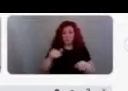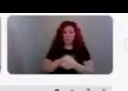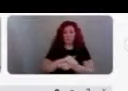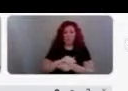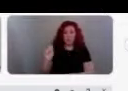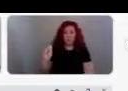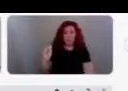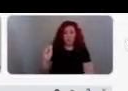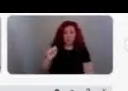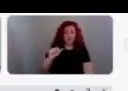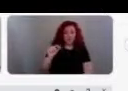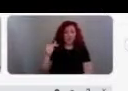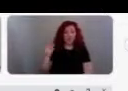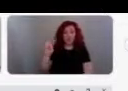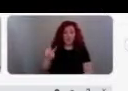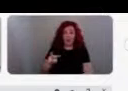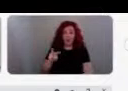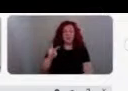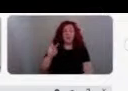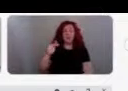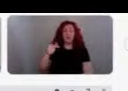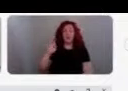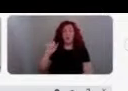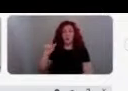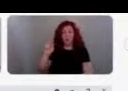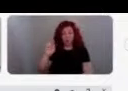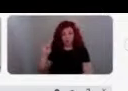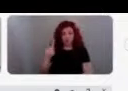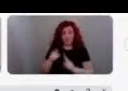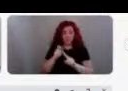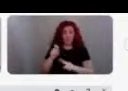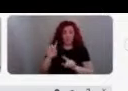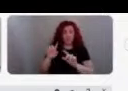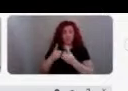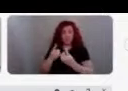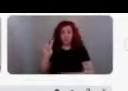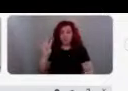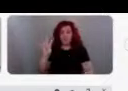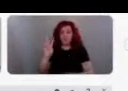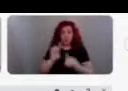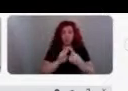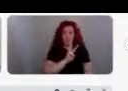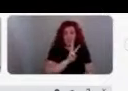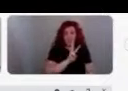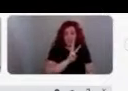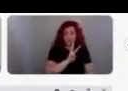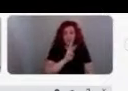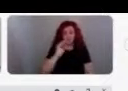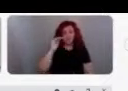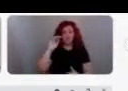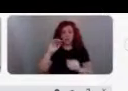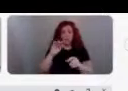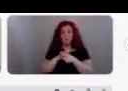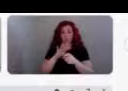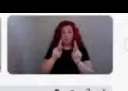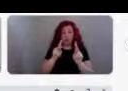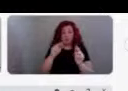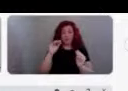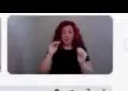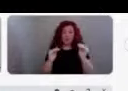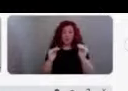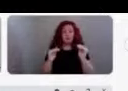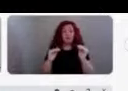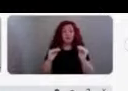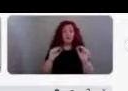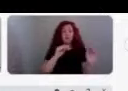and quail creek community from district seven into district six to offset this population shift i would recommend that you move the casa